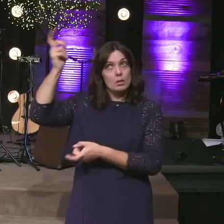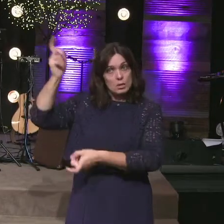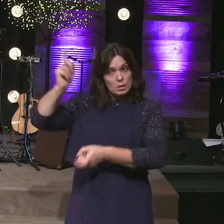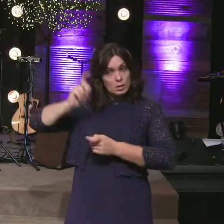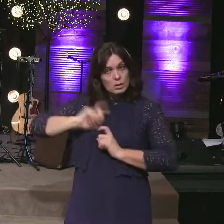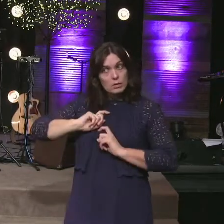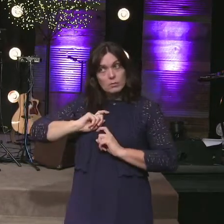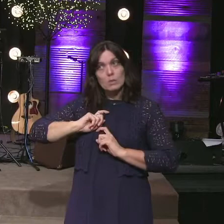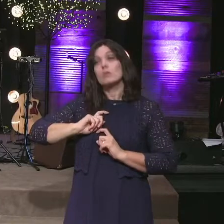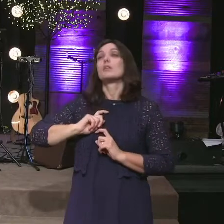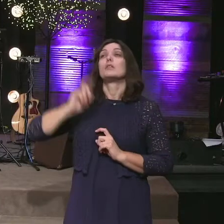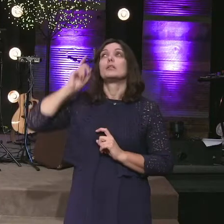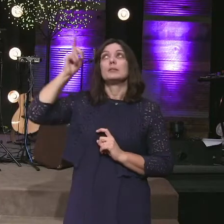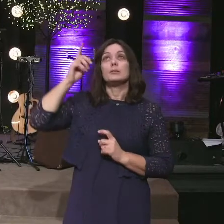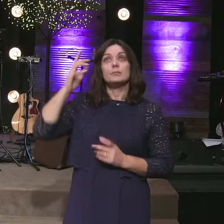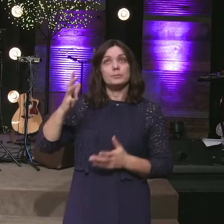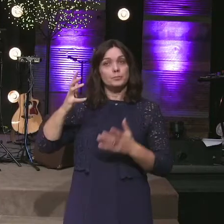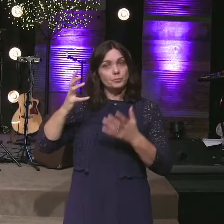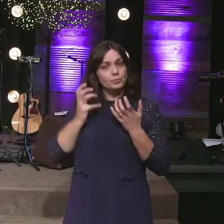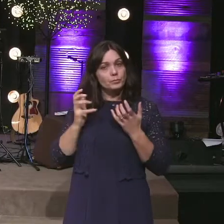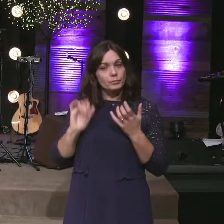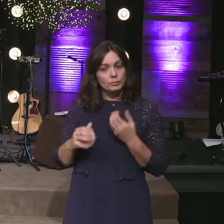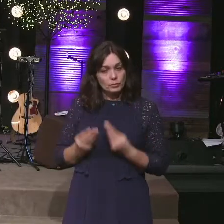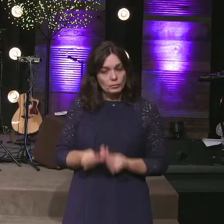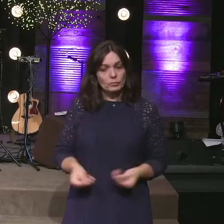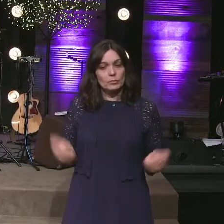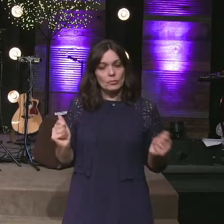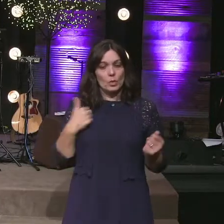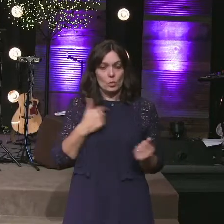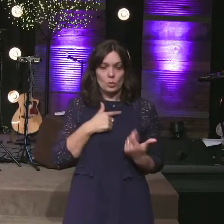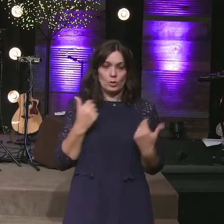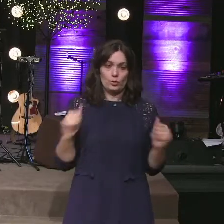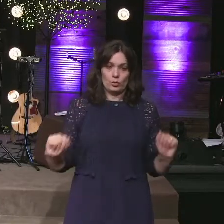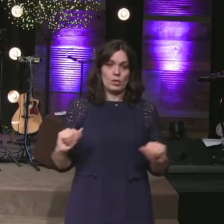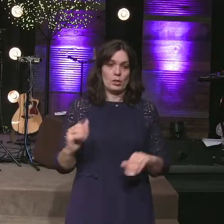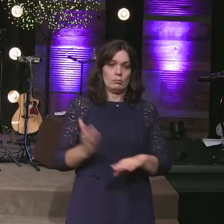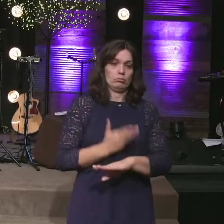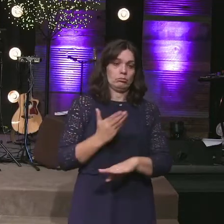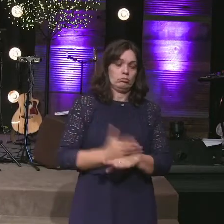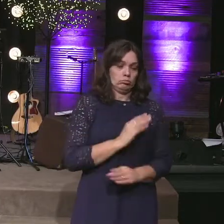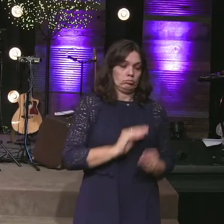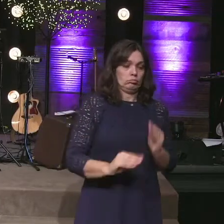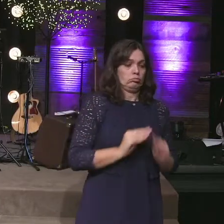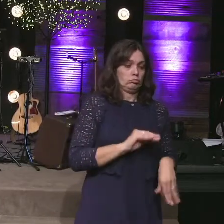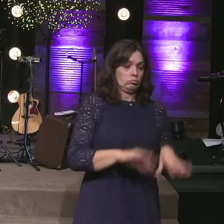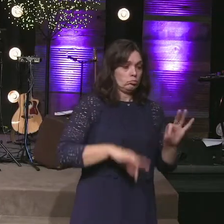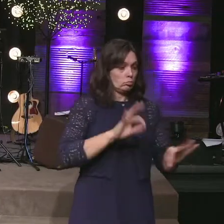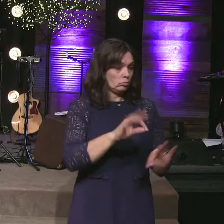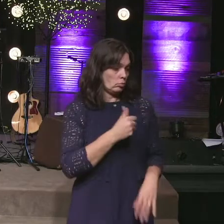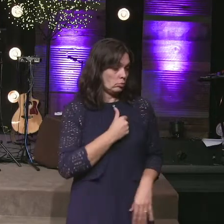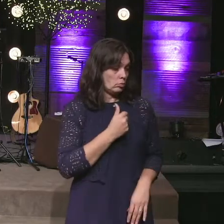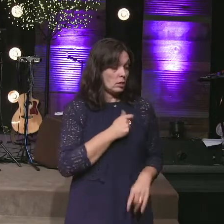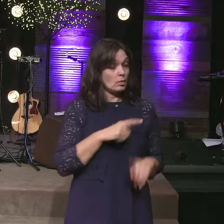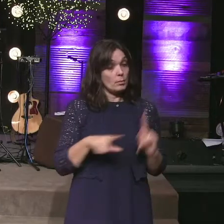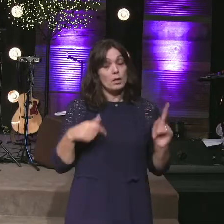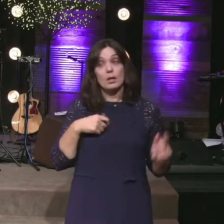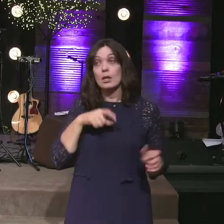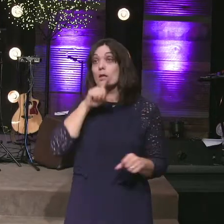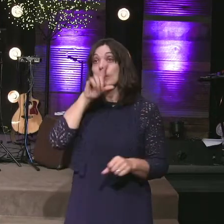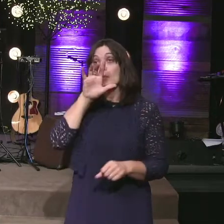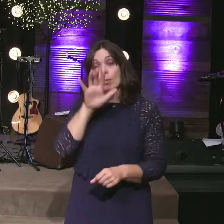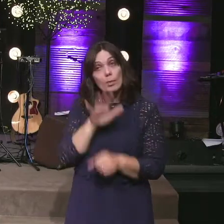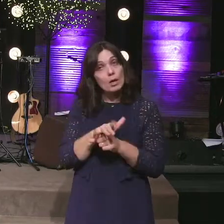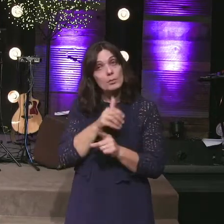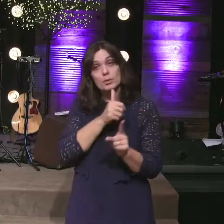heart. He wants to. We try to build it all for ourselves. And I'm telling you right now, I promise you that you can